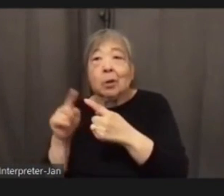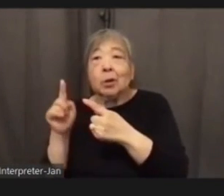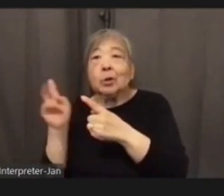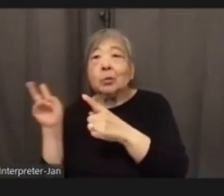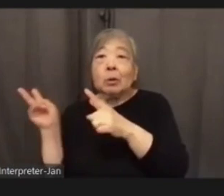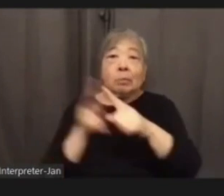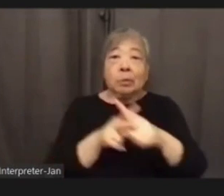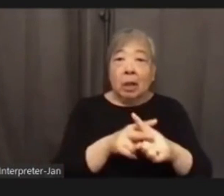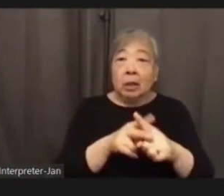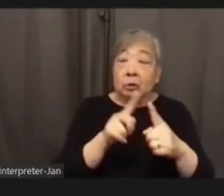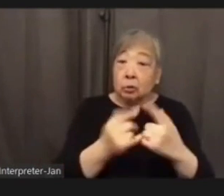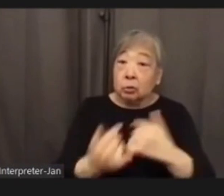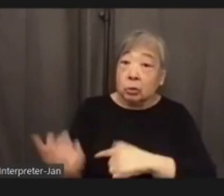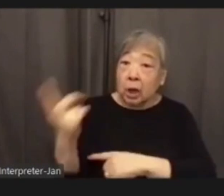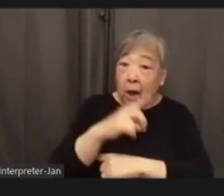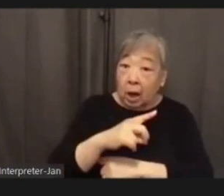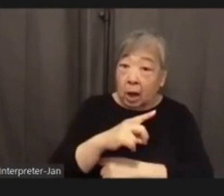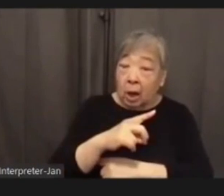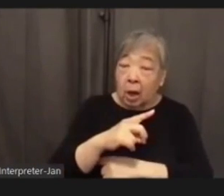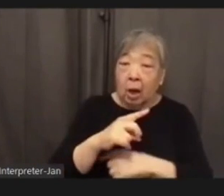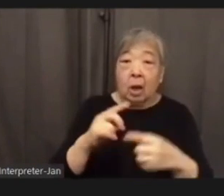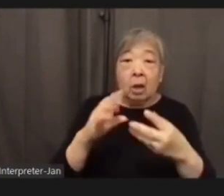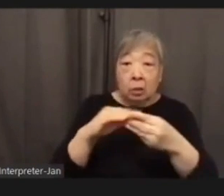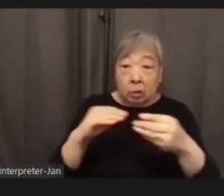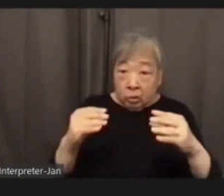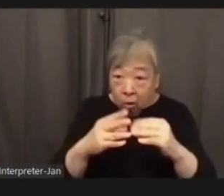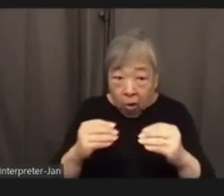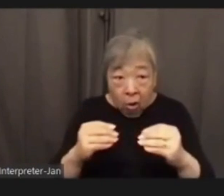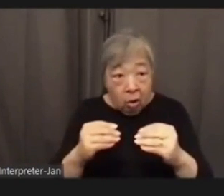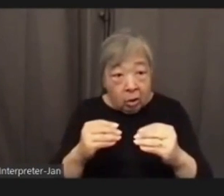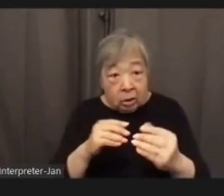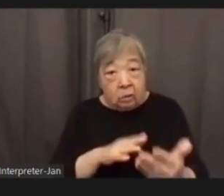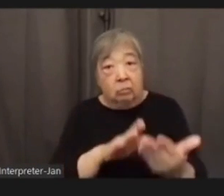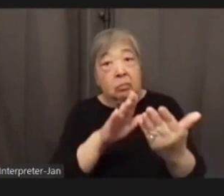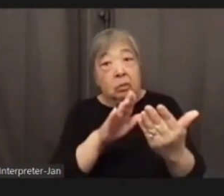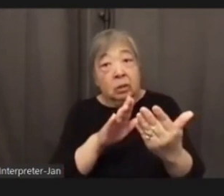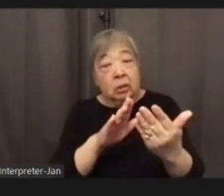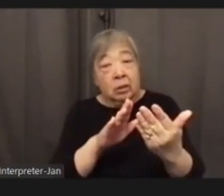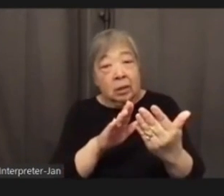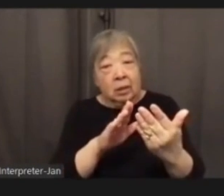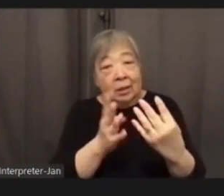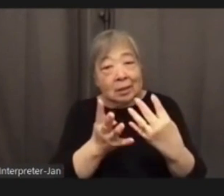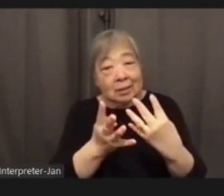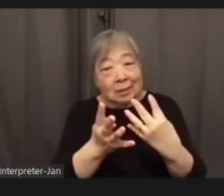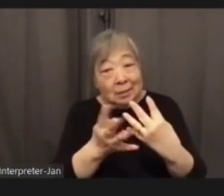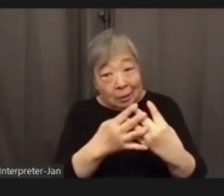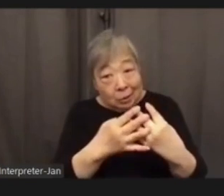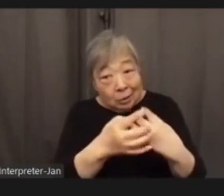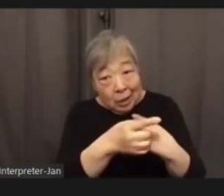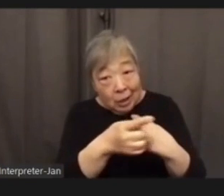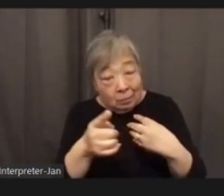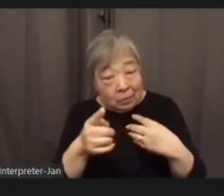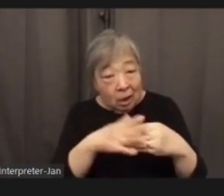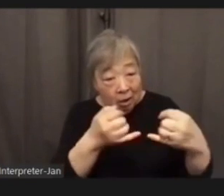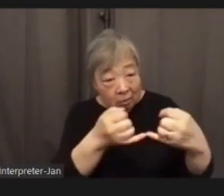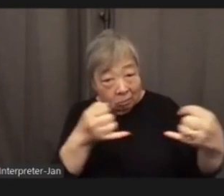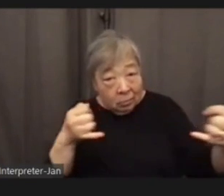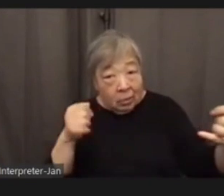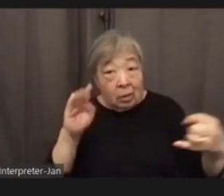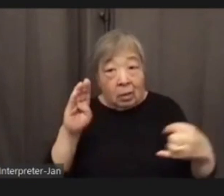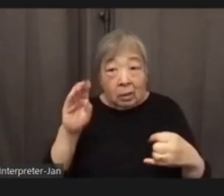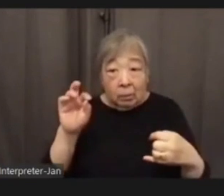You bring it into a place where the song is addressing the detention camps around the border now, here,